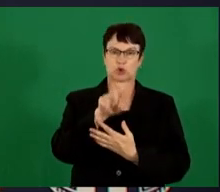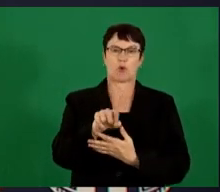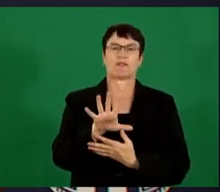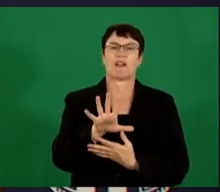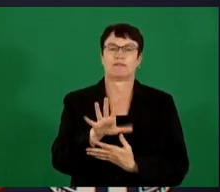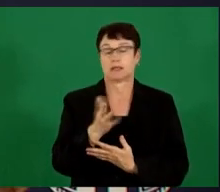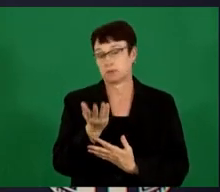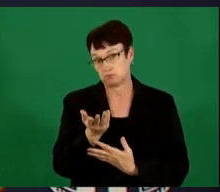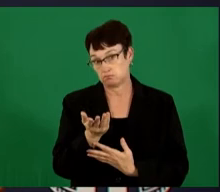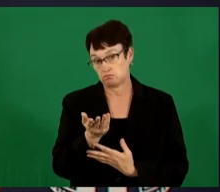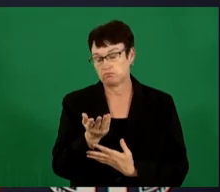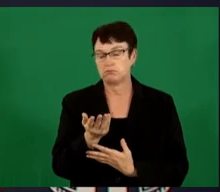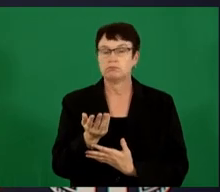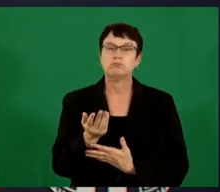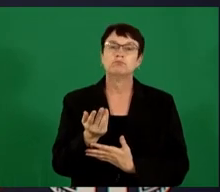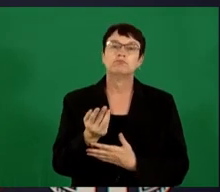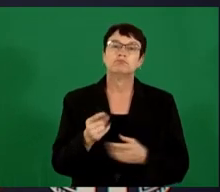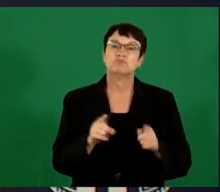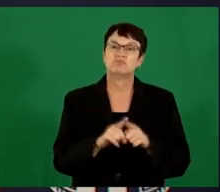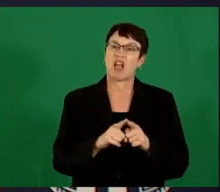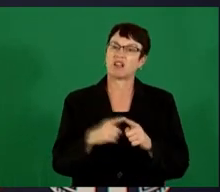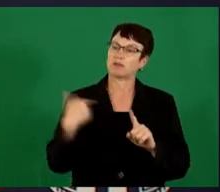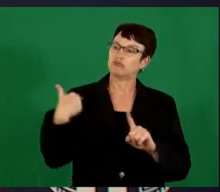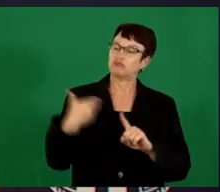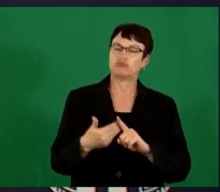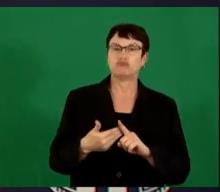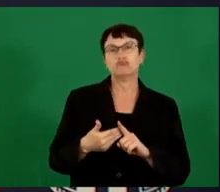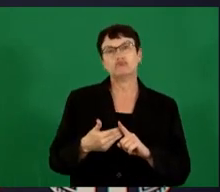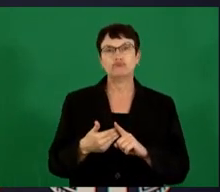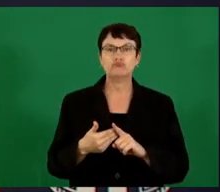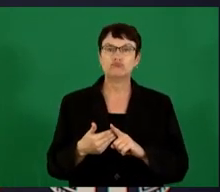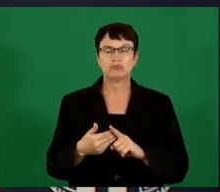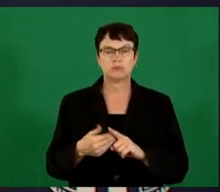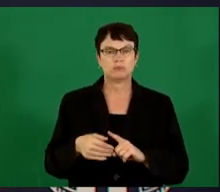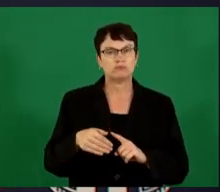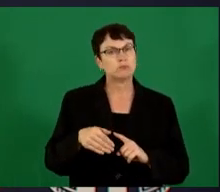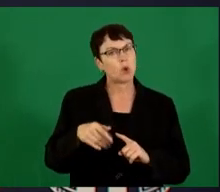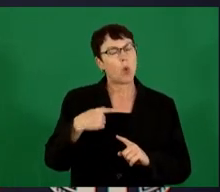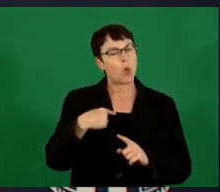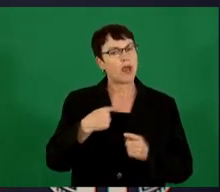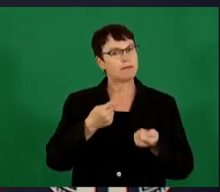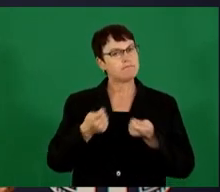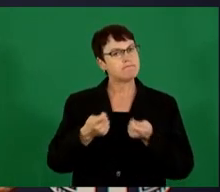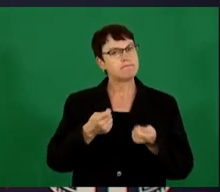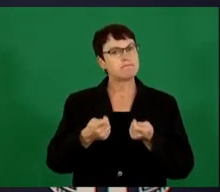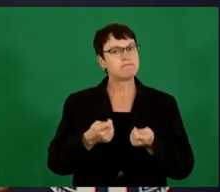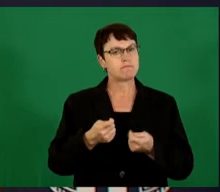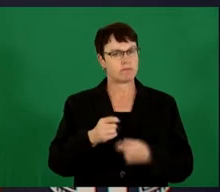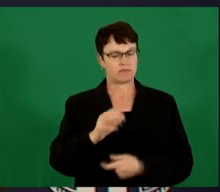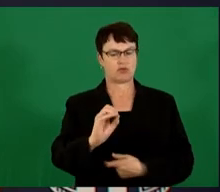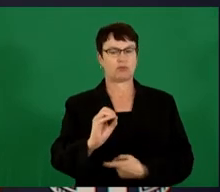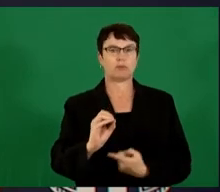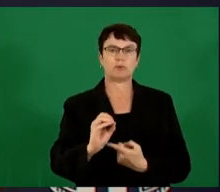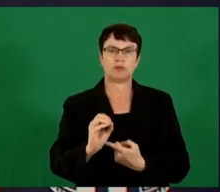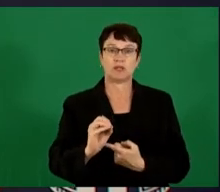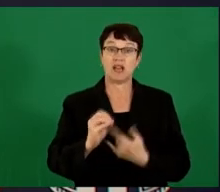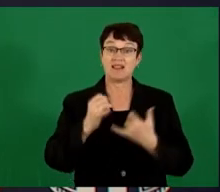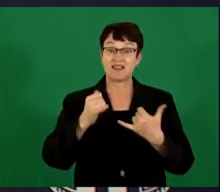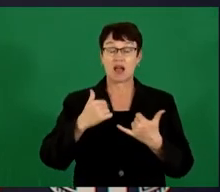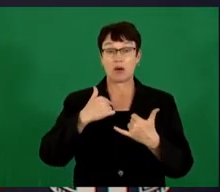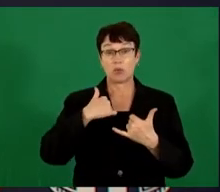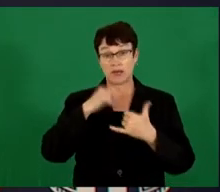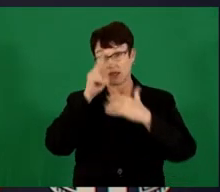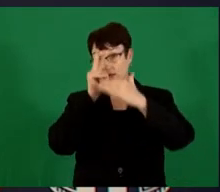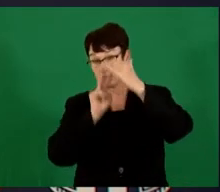contemporaneous basis, as we have said, it's almost zero. And our average for this year for inflation, we